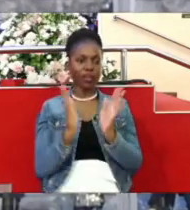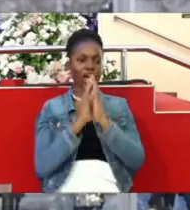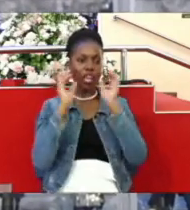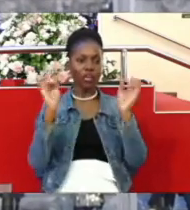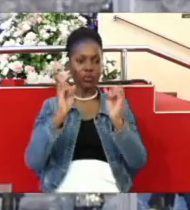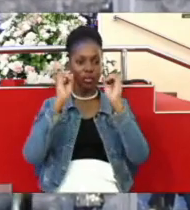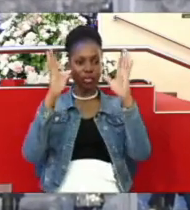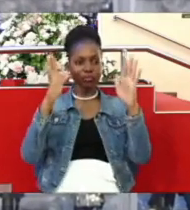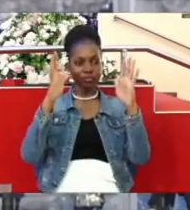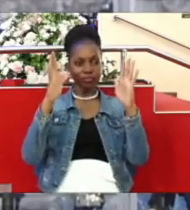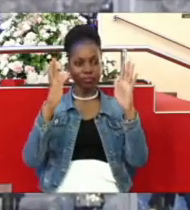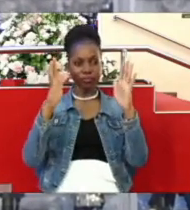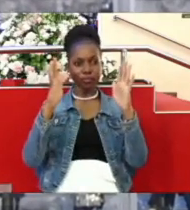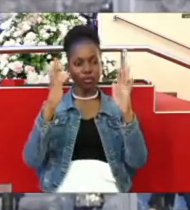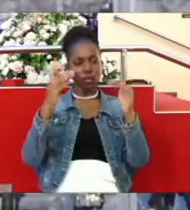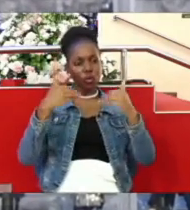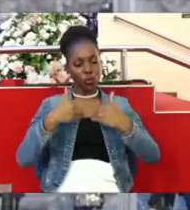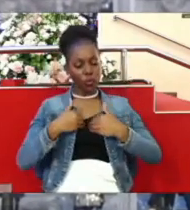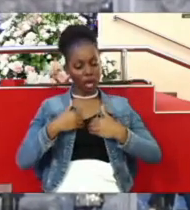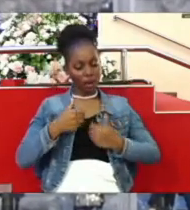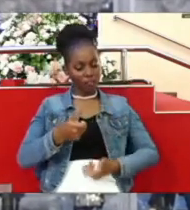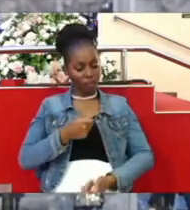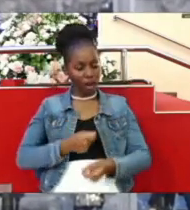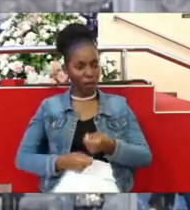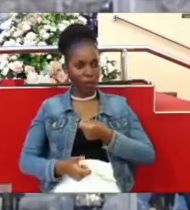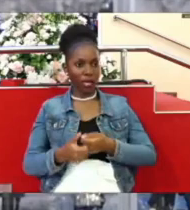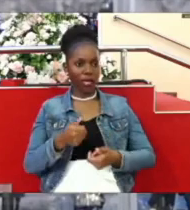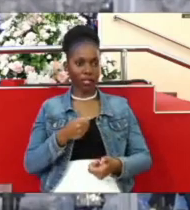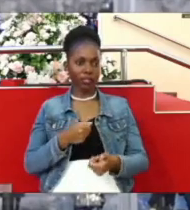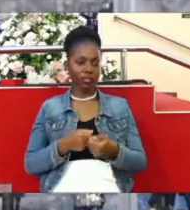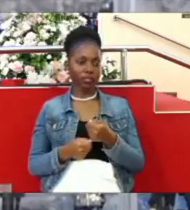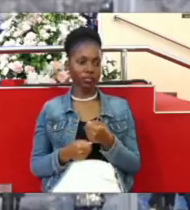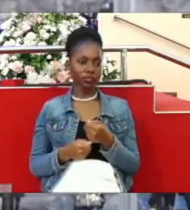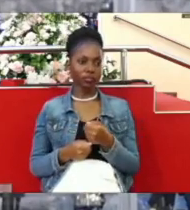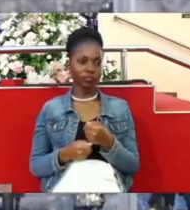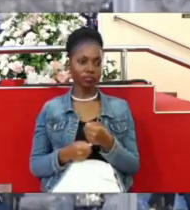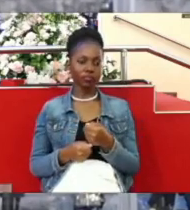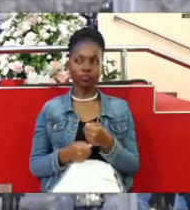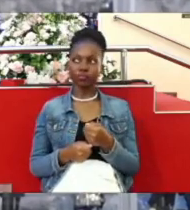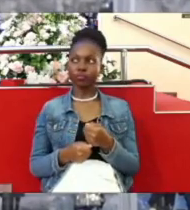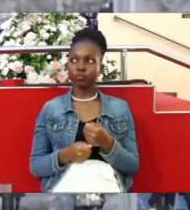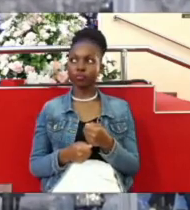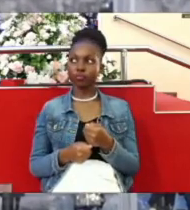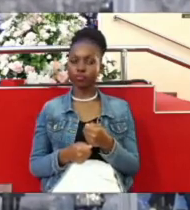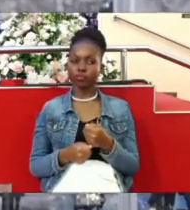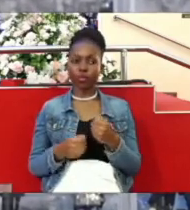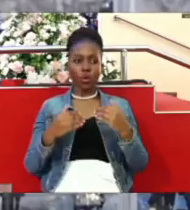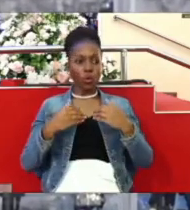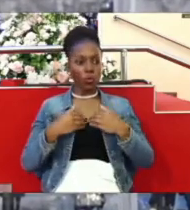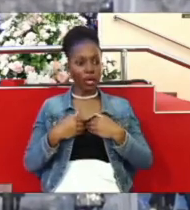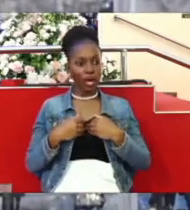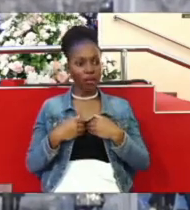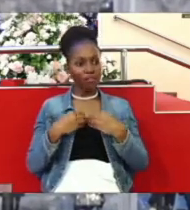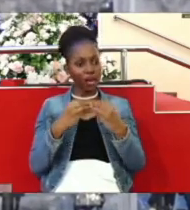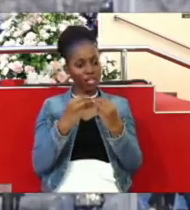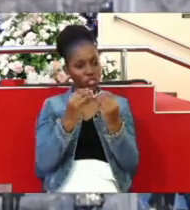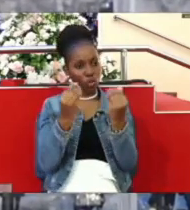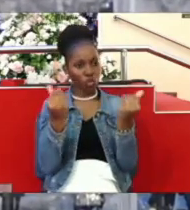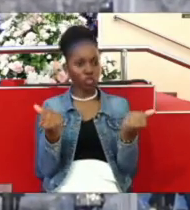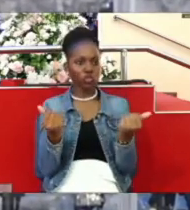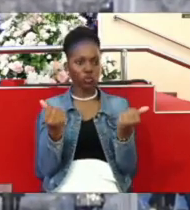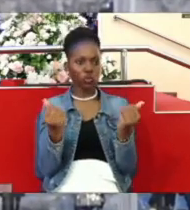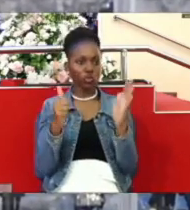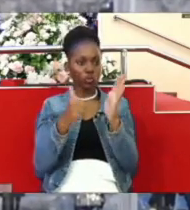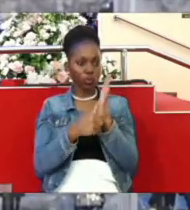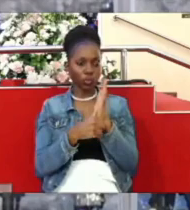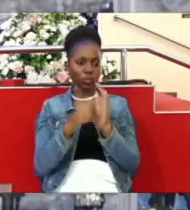Hallelujah. There is a well beside you. Kuna kisima pale umeka. There is a well beside you. Kuna kisima kando yako.